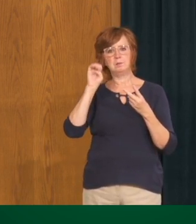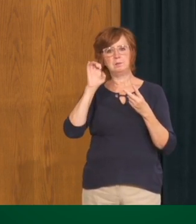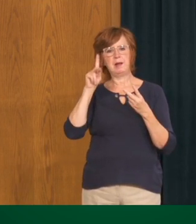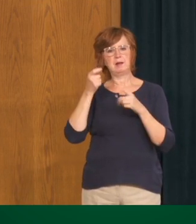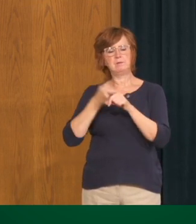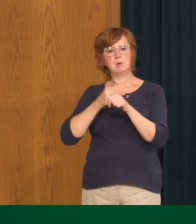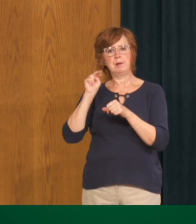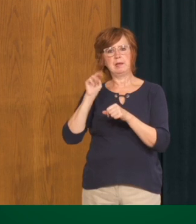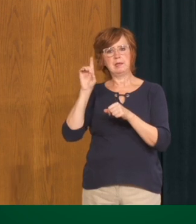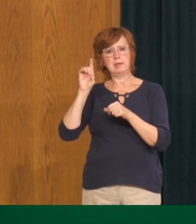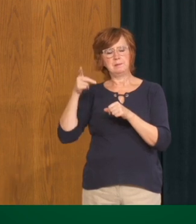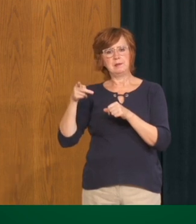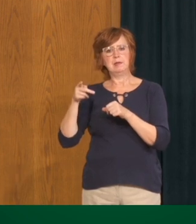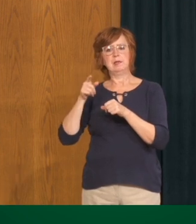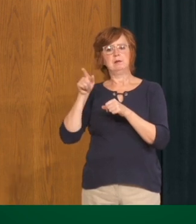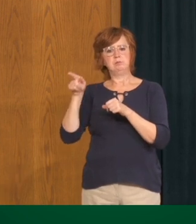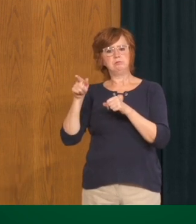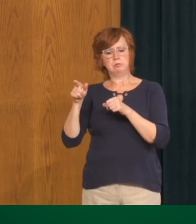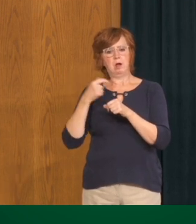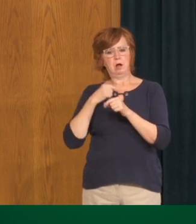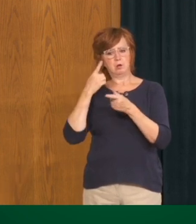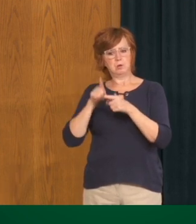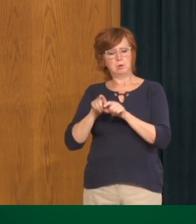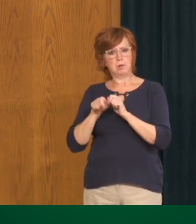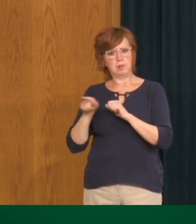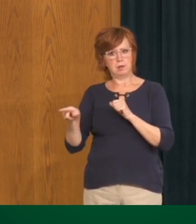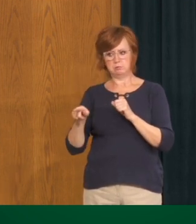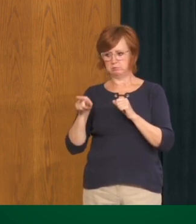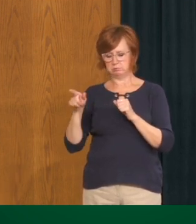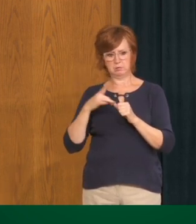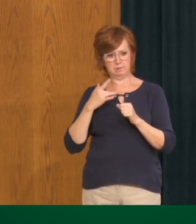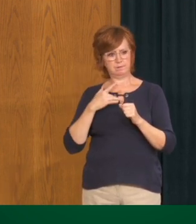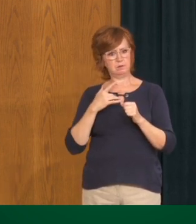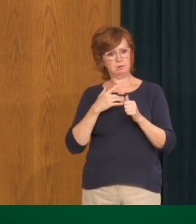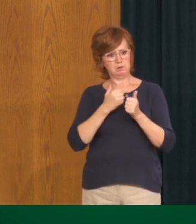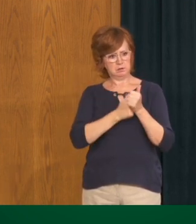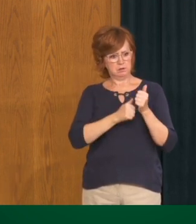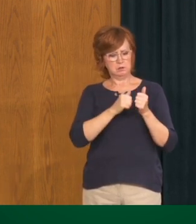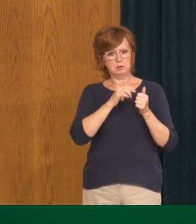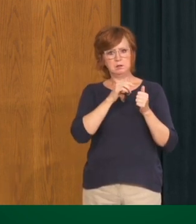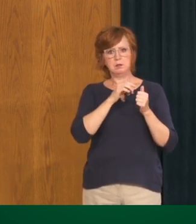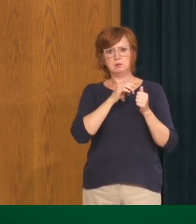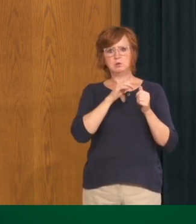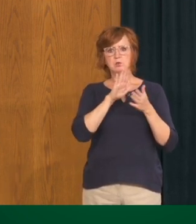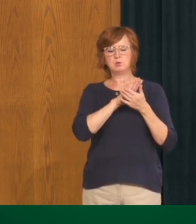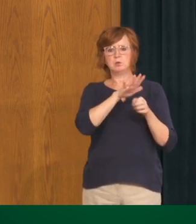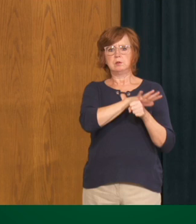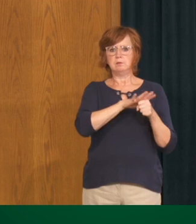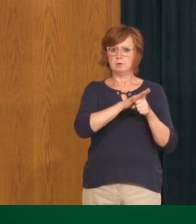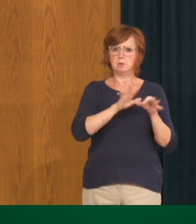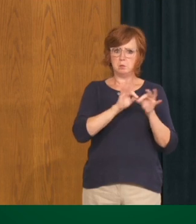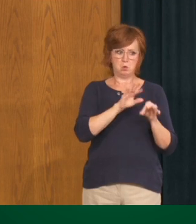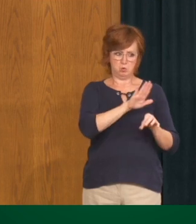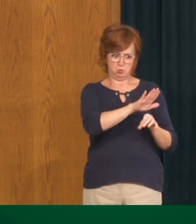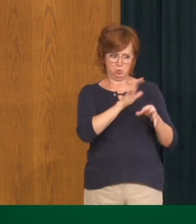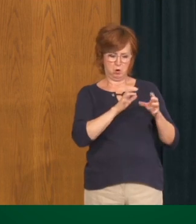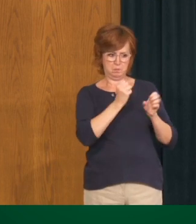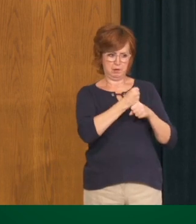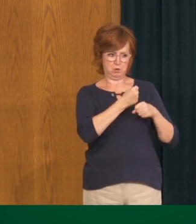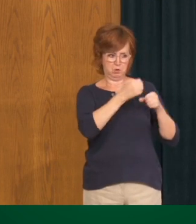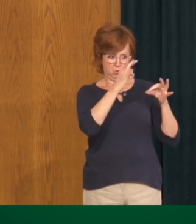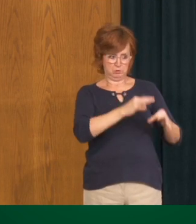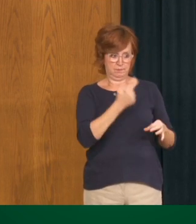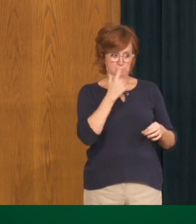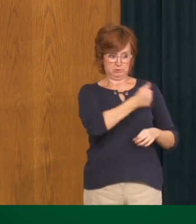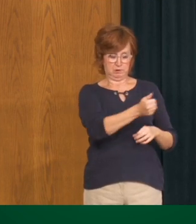importance of ensuring that local school divisions make the local decisions that they need to make around this in consultation with public health, much as they